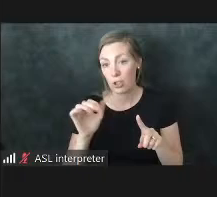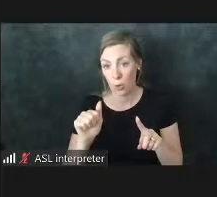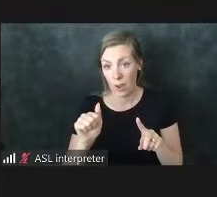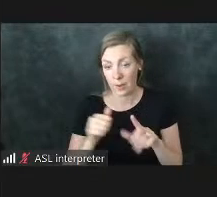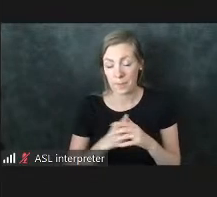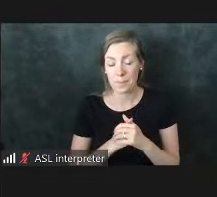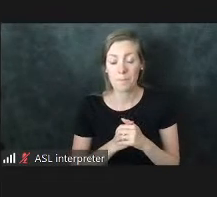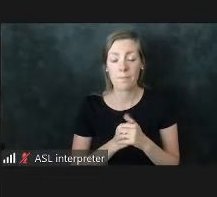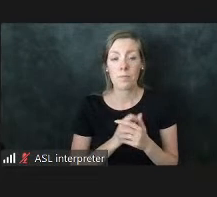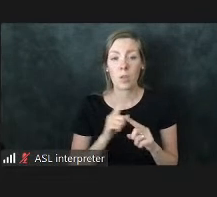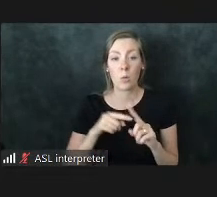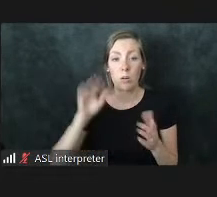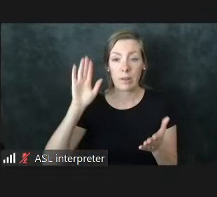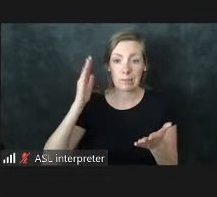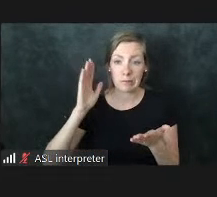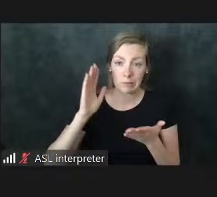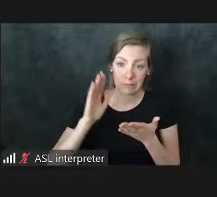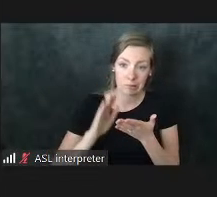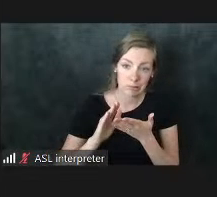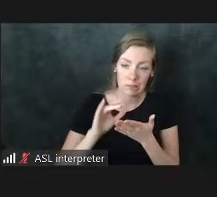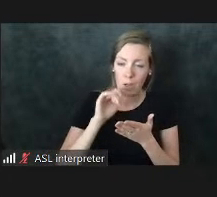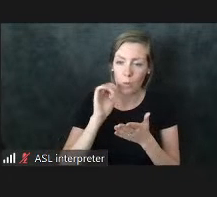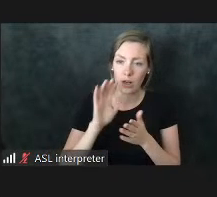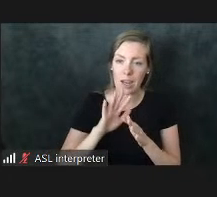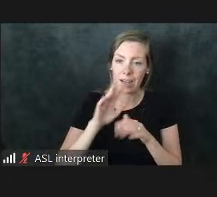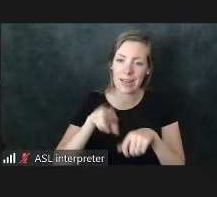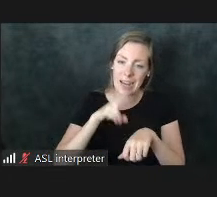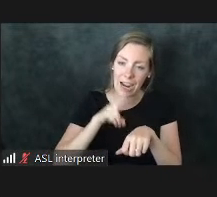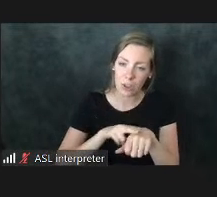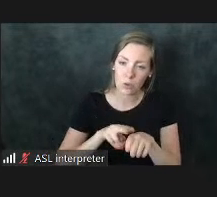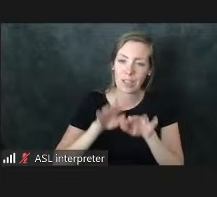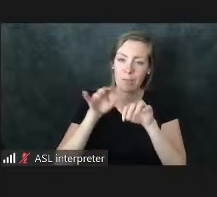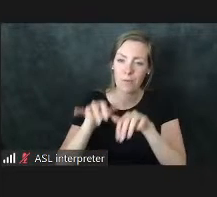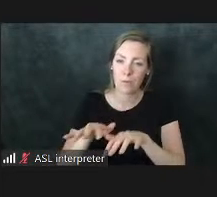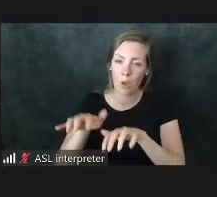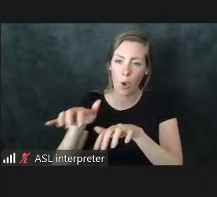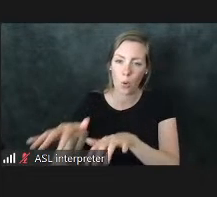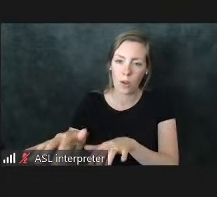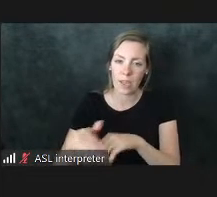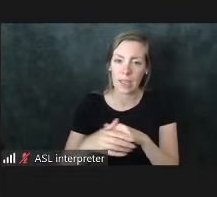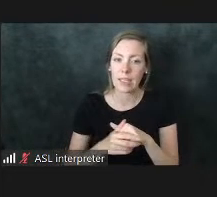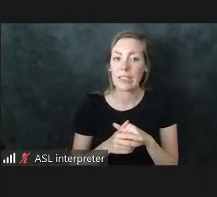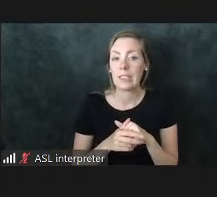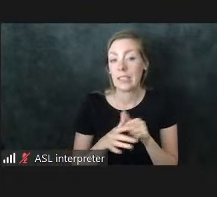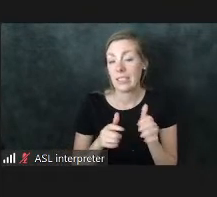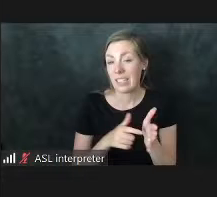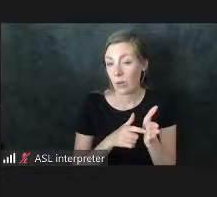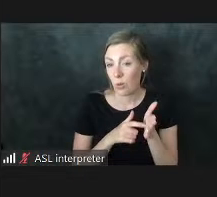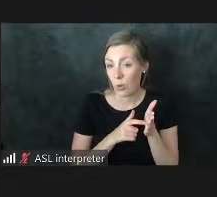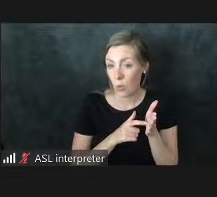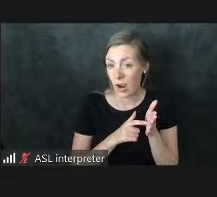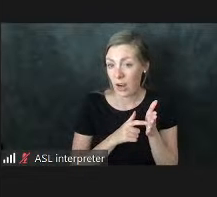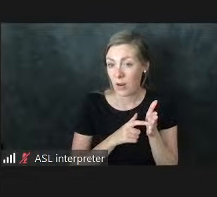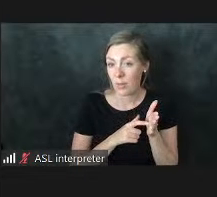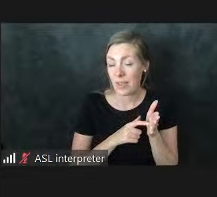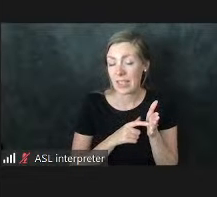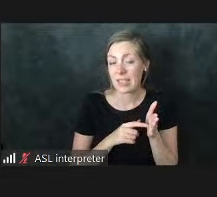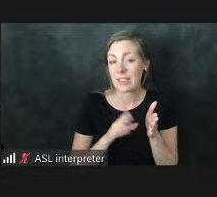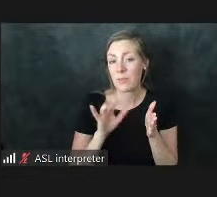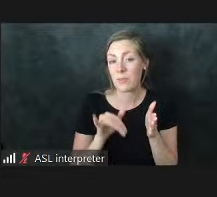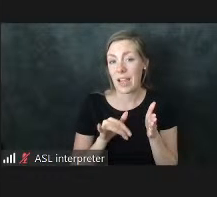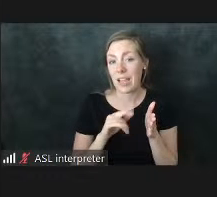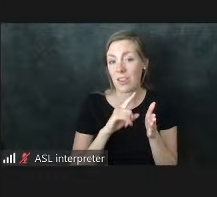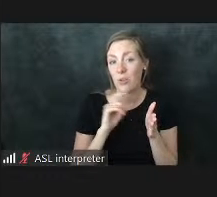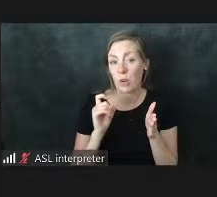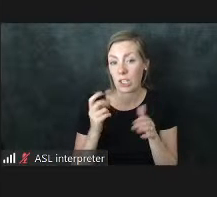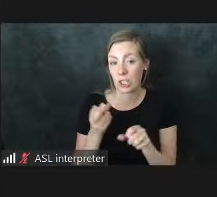dries out and natural flow drops off, which we're seeing right De agua now, se va a hacer flow requirements and demands by Russian downstream